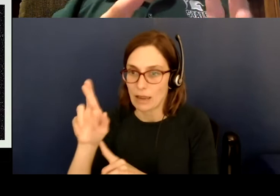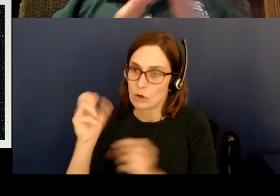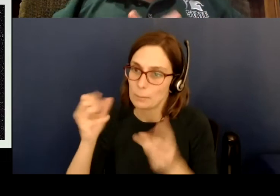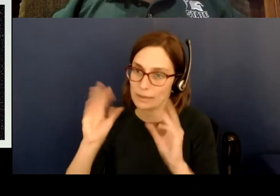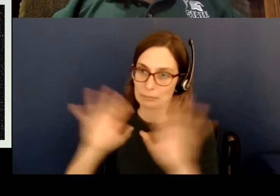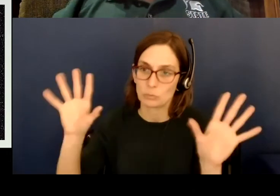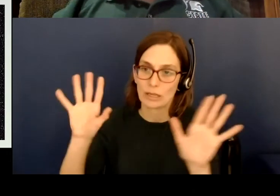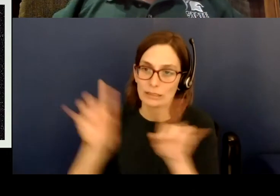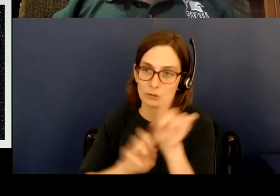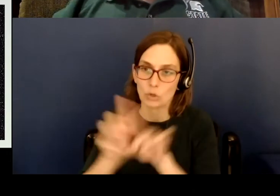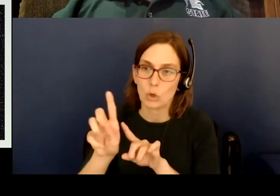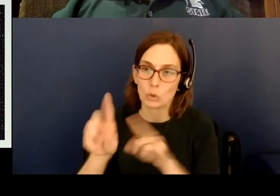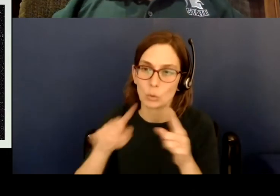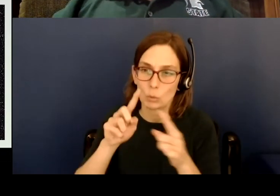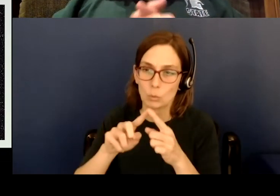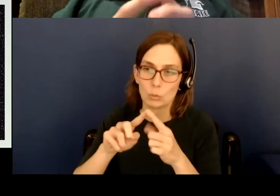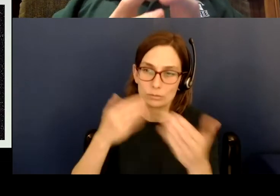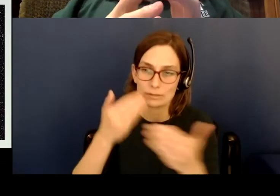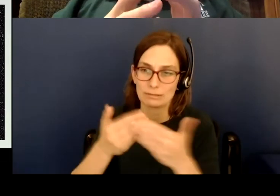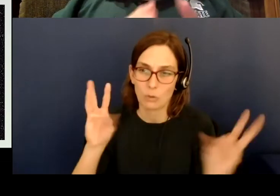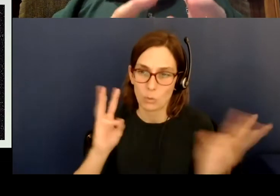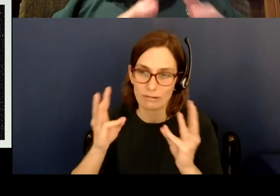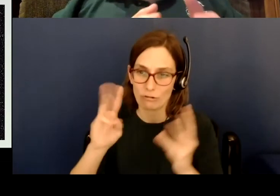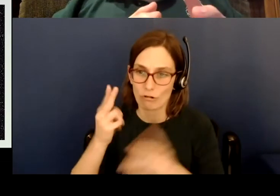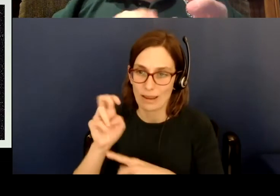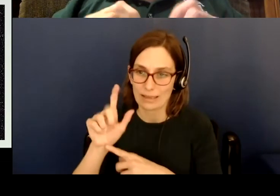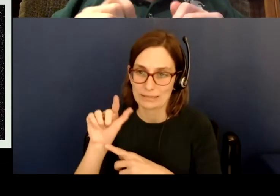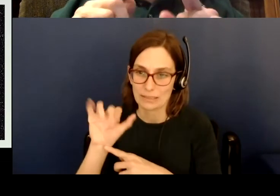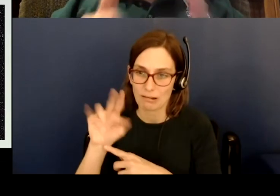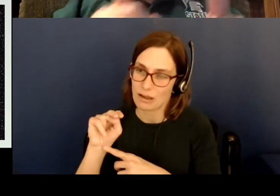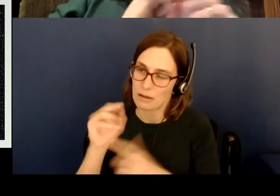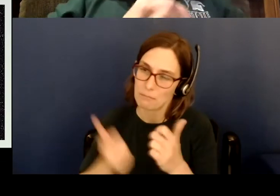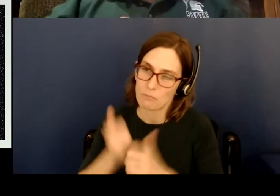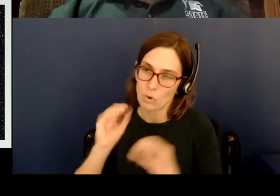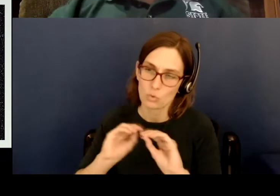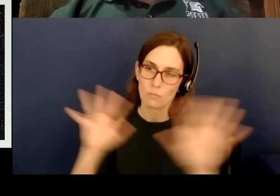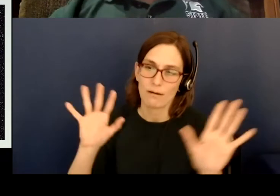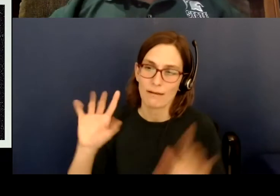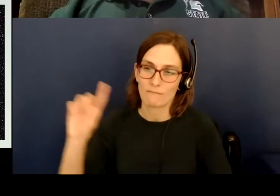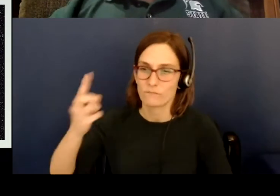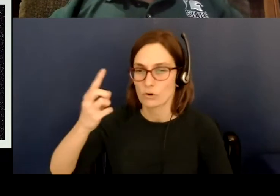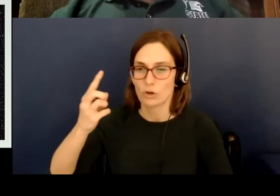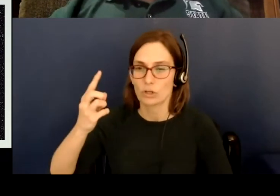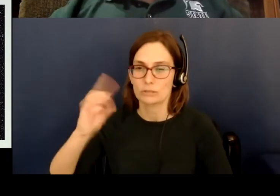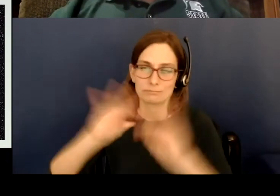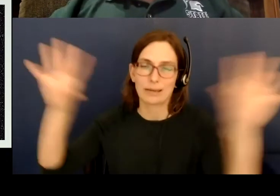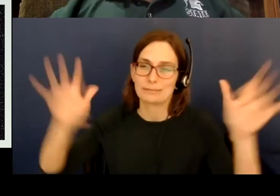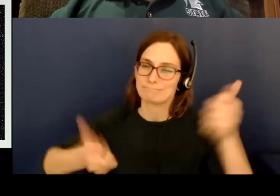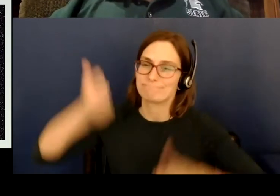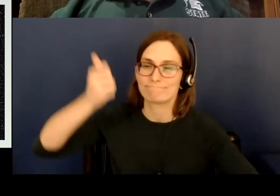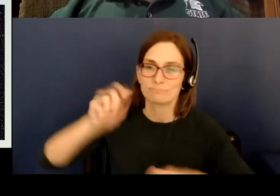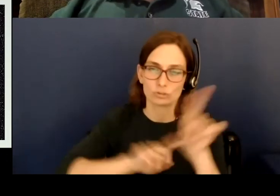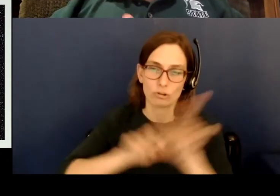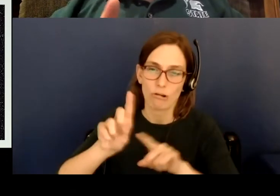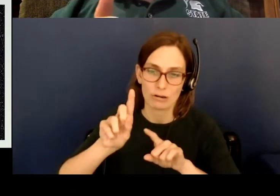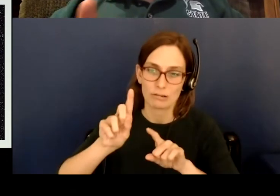of the sky by the winter hexagon, I think, has the brightest collection of first magnitude stars than any time in the year.